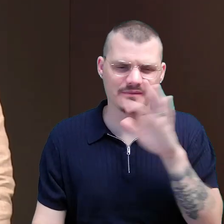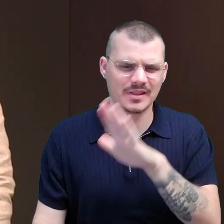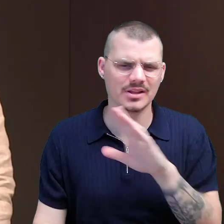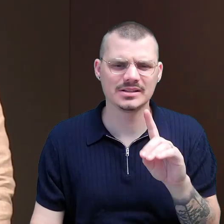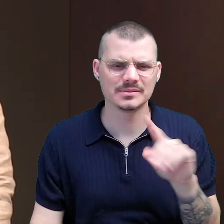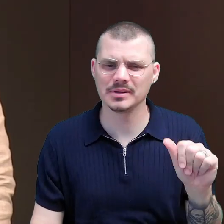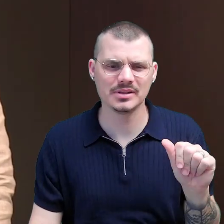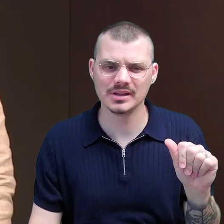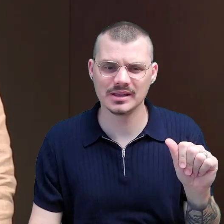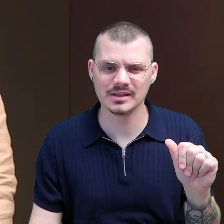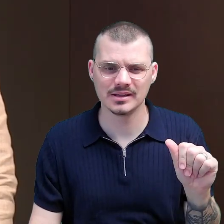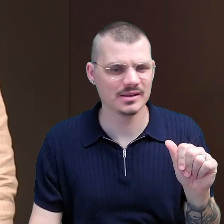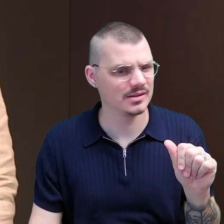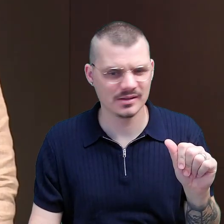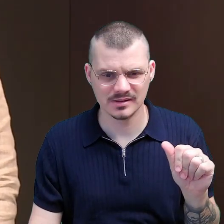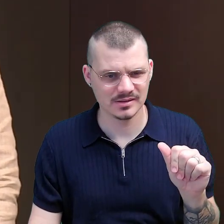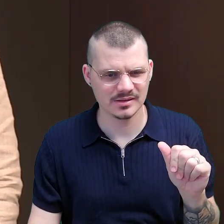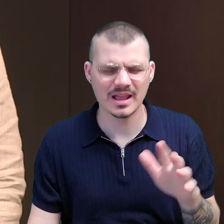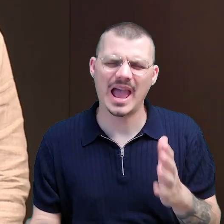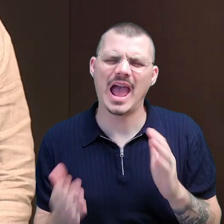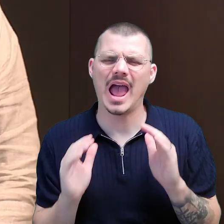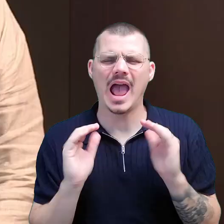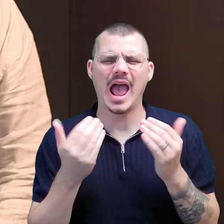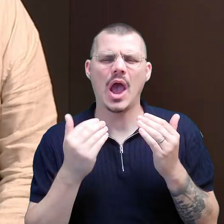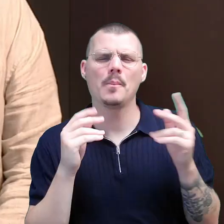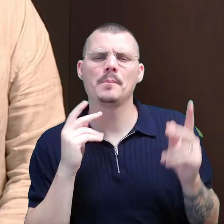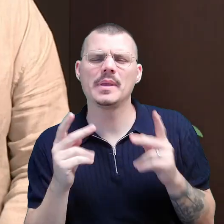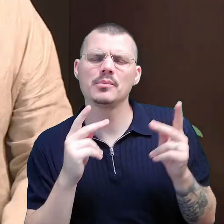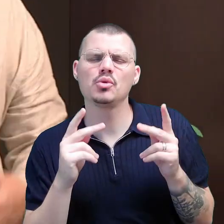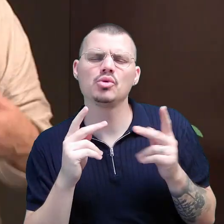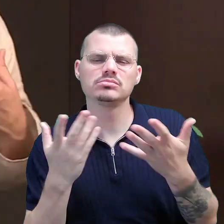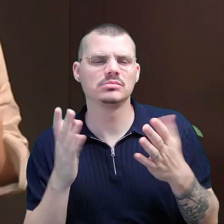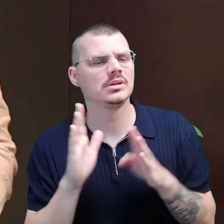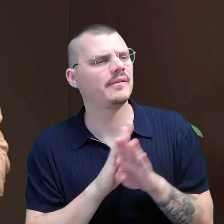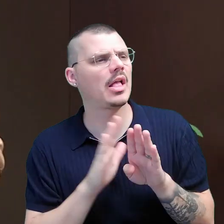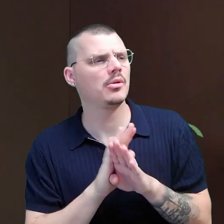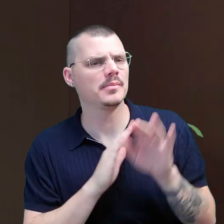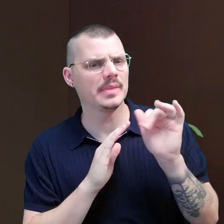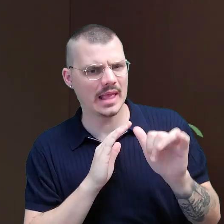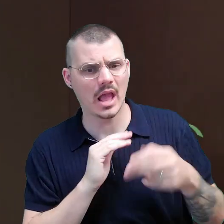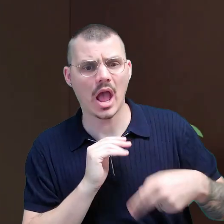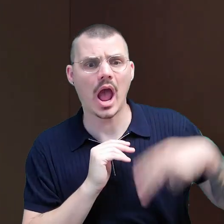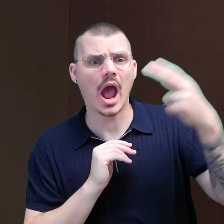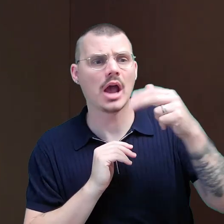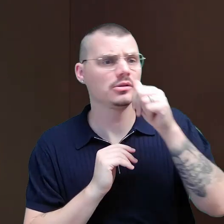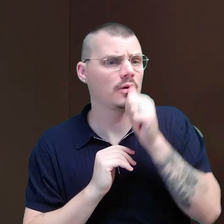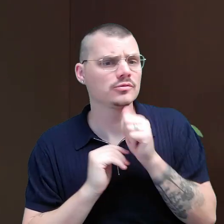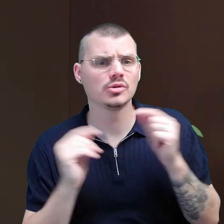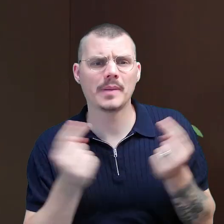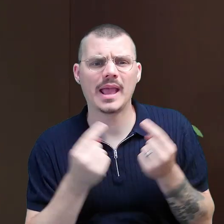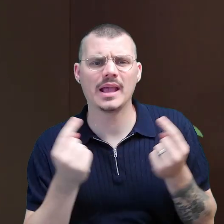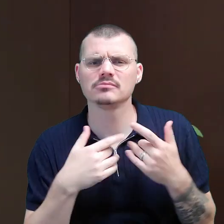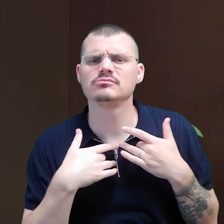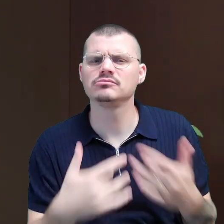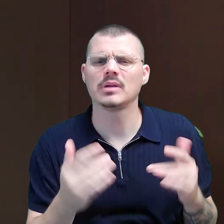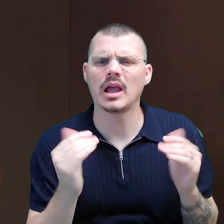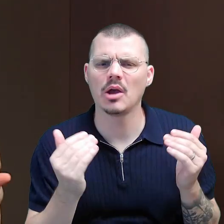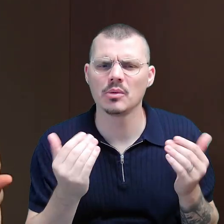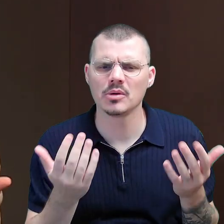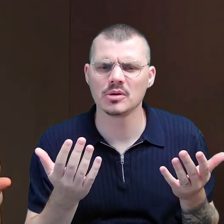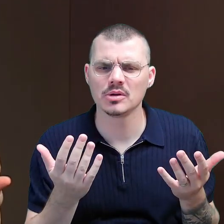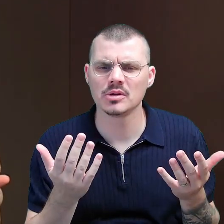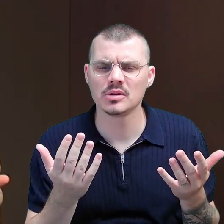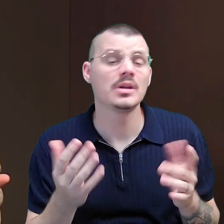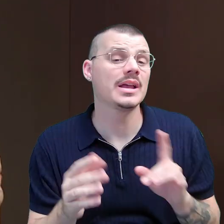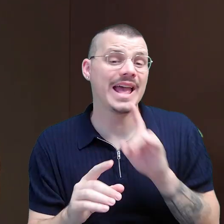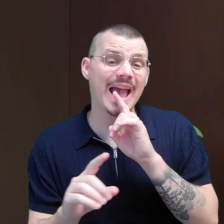disability. How is it that people develop a high tolerance to pain? Well,